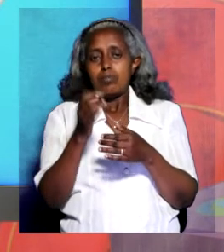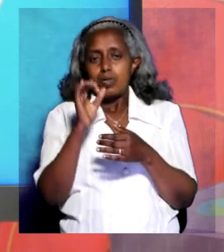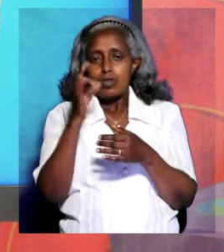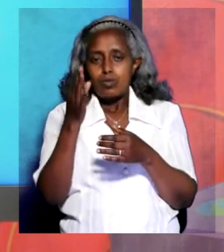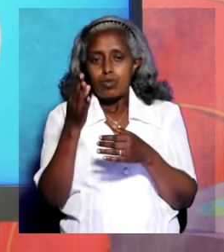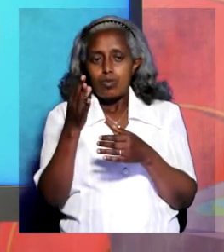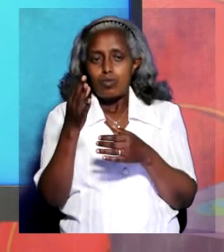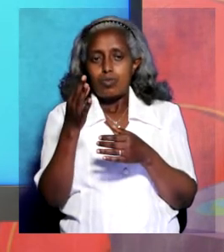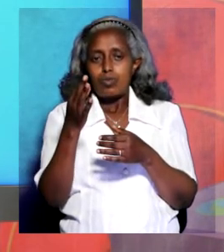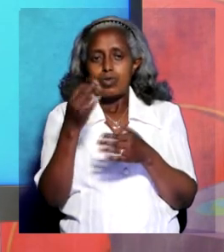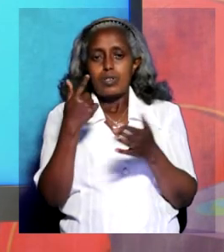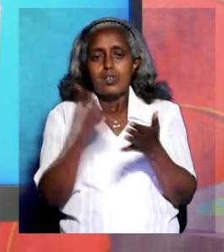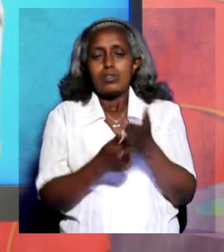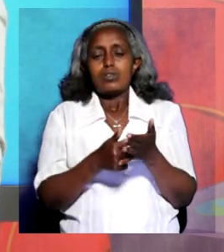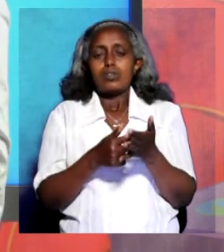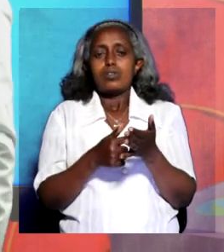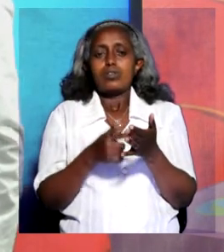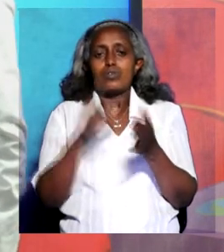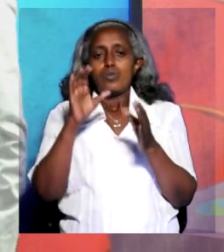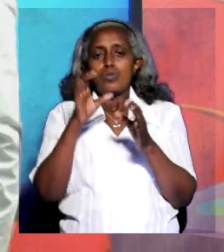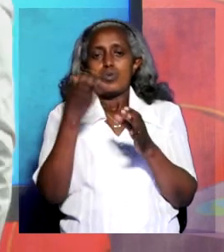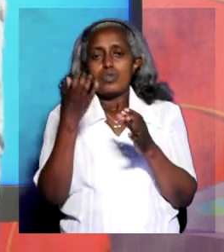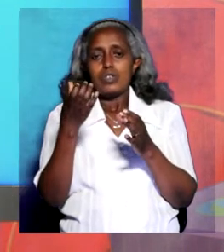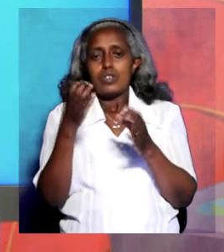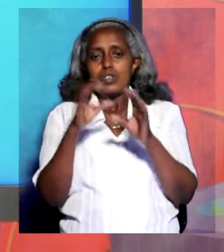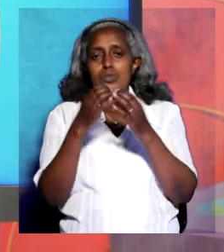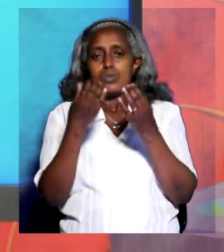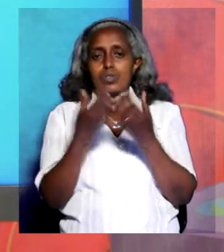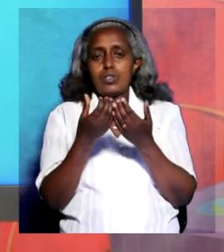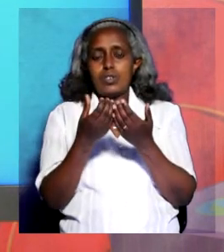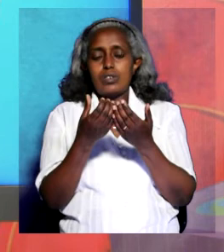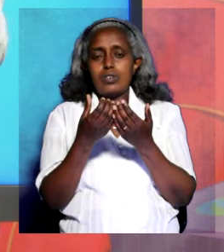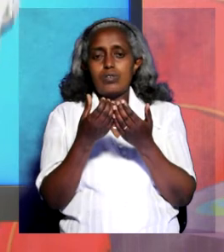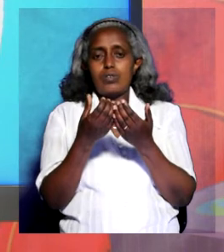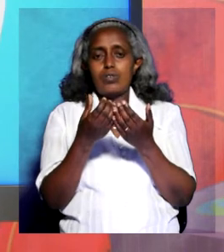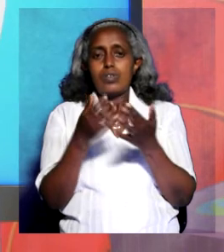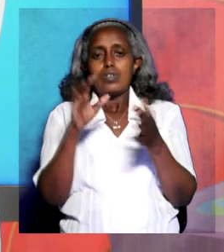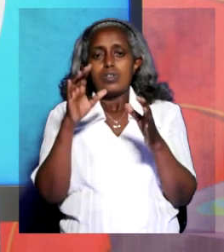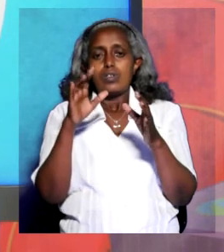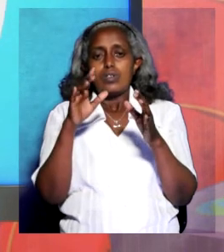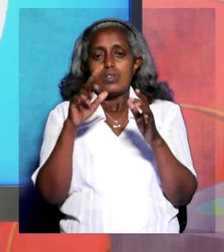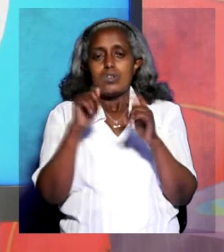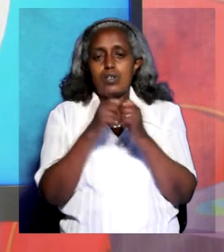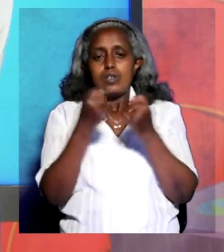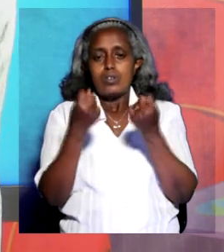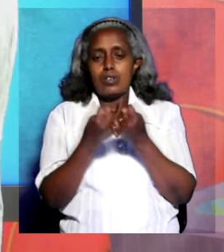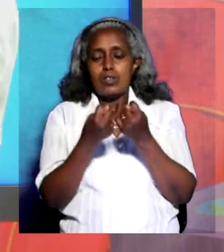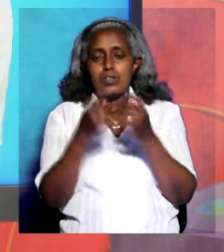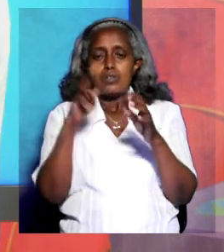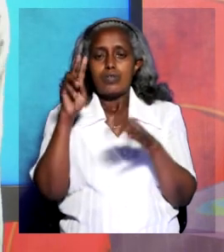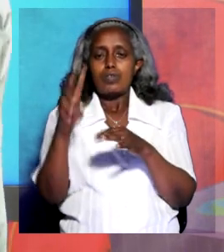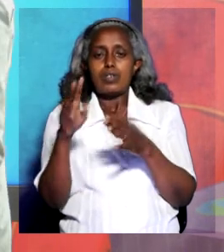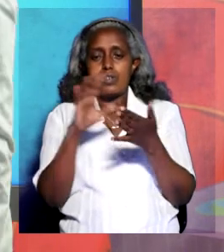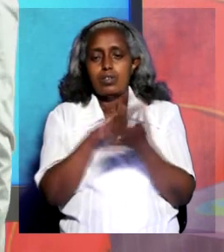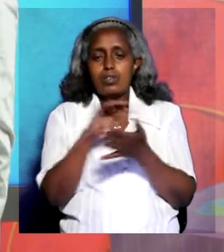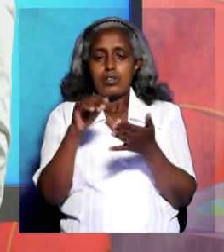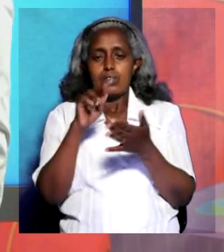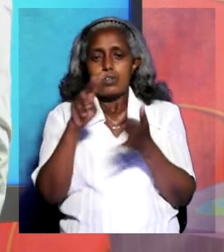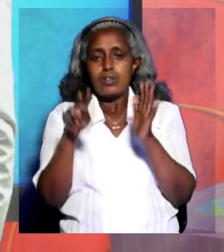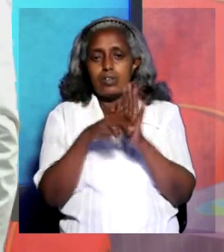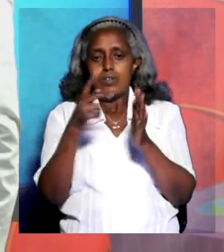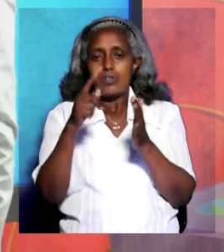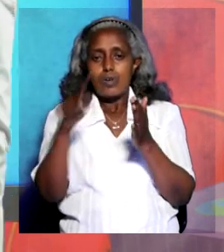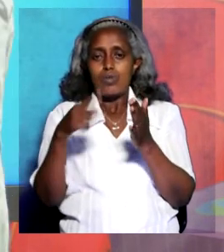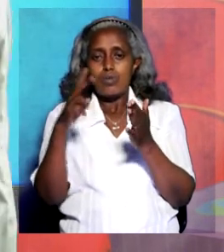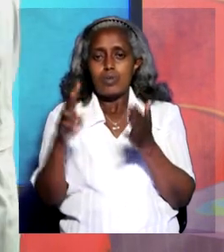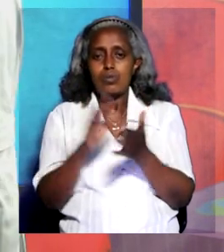of this conic section under the translation vector negative 1, comma 2. Simply, what you